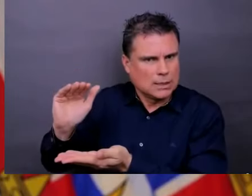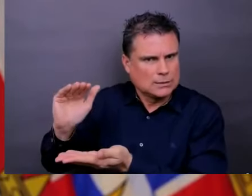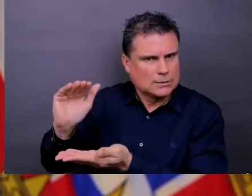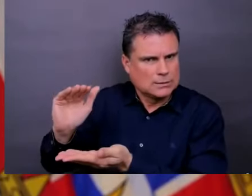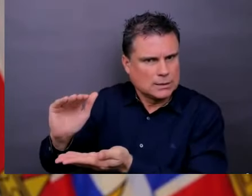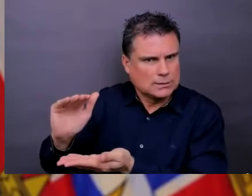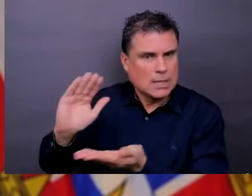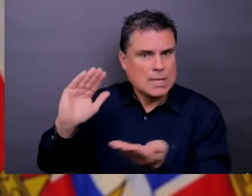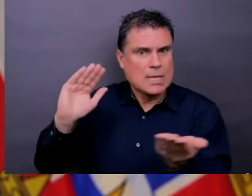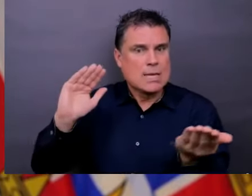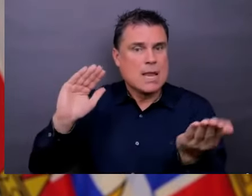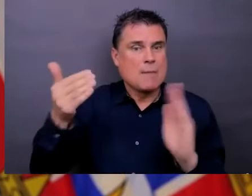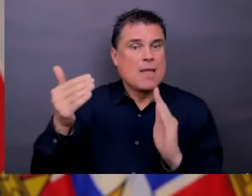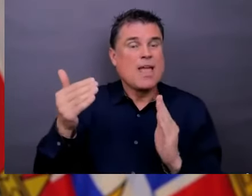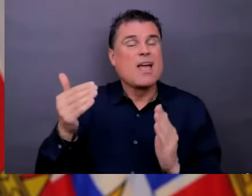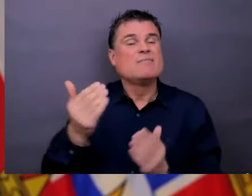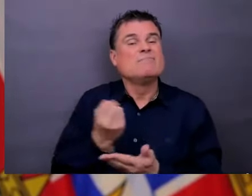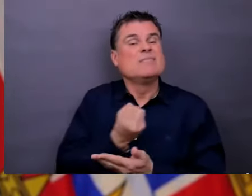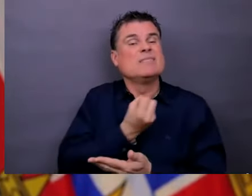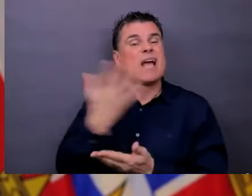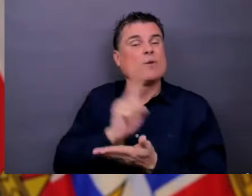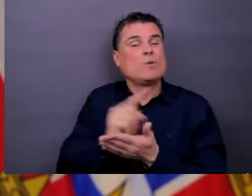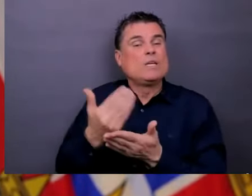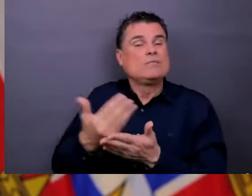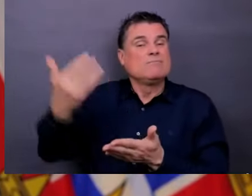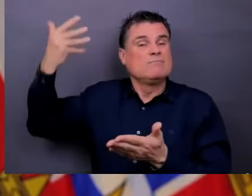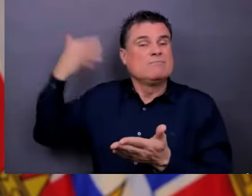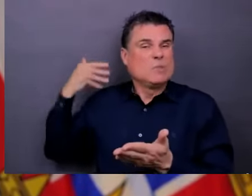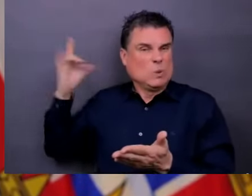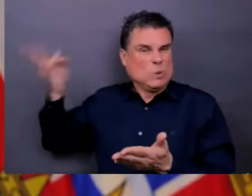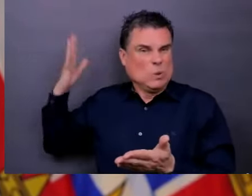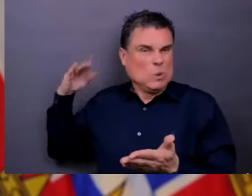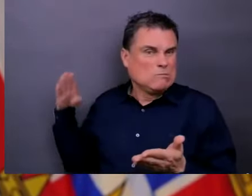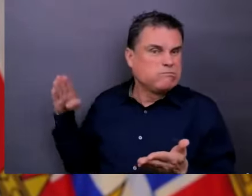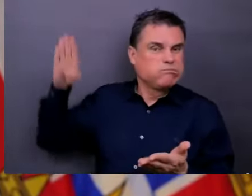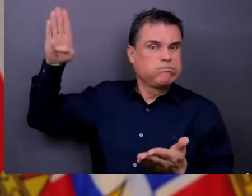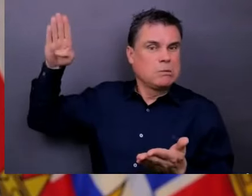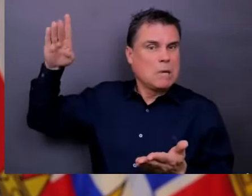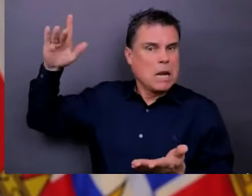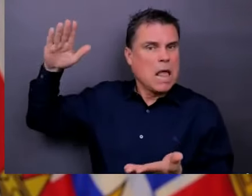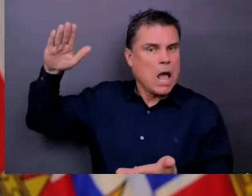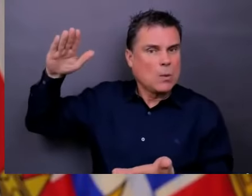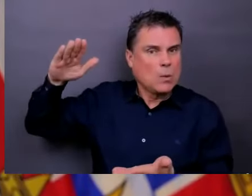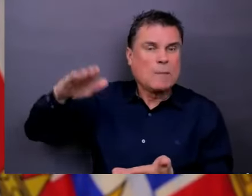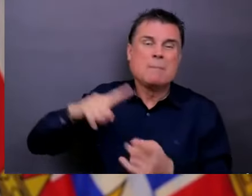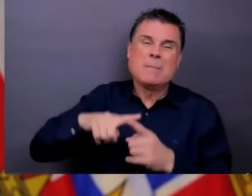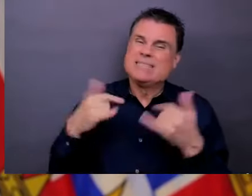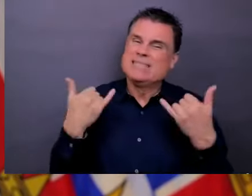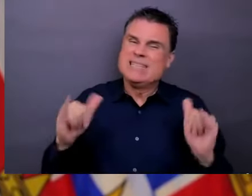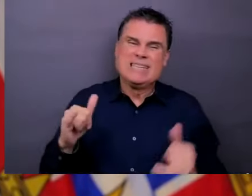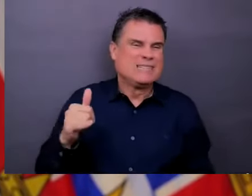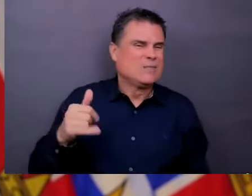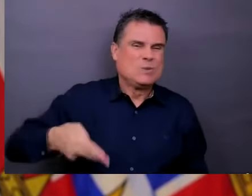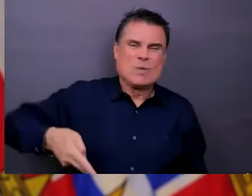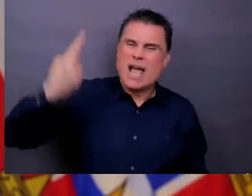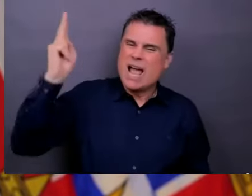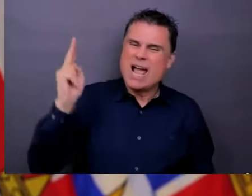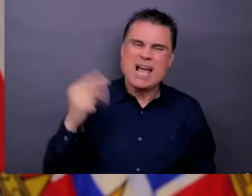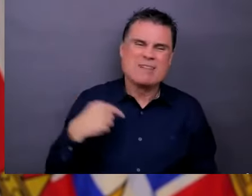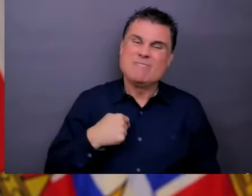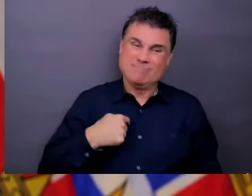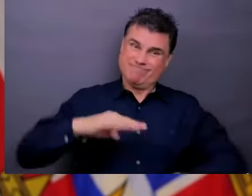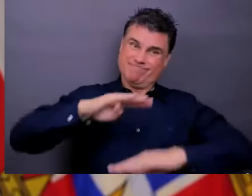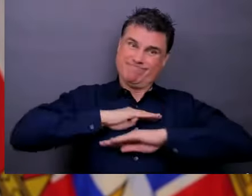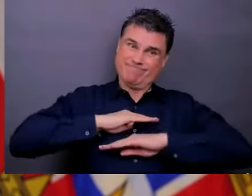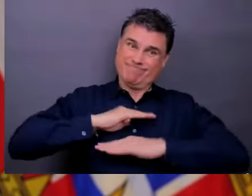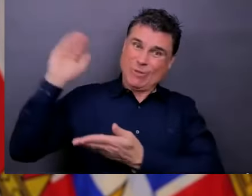ago, it is still very high in terms, much higher than we want it to be. And we are also once again seeing